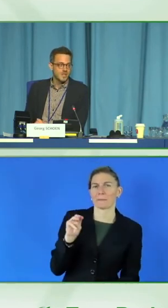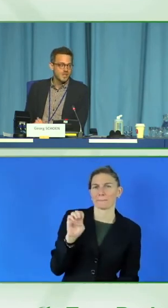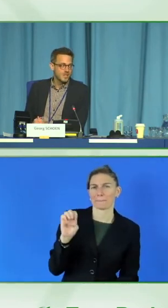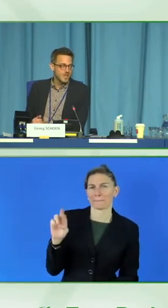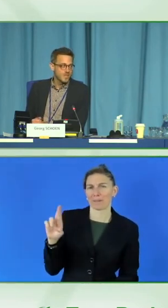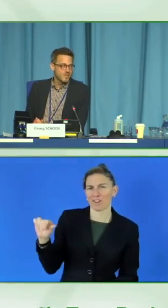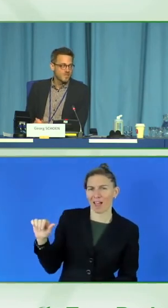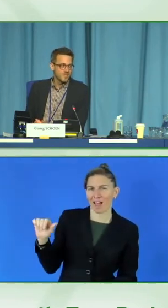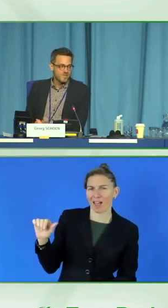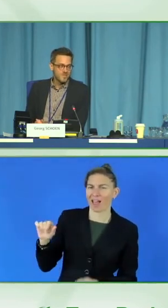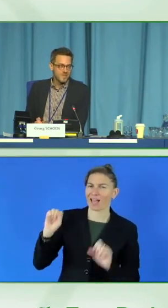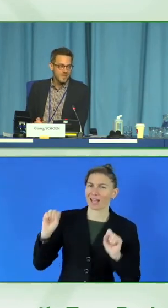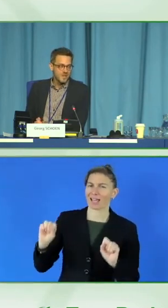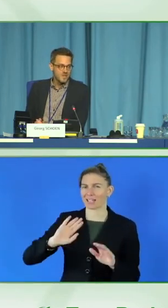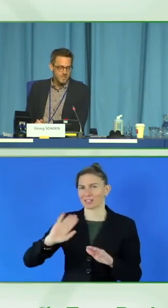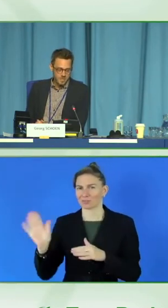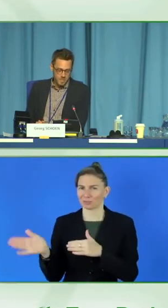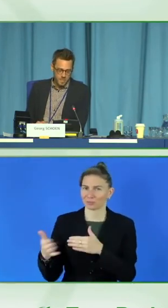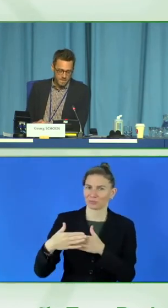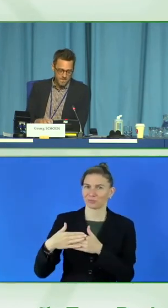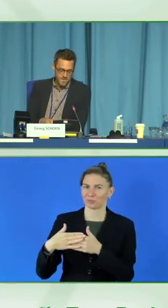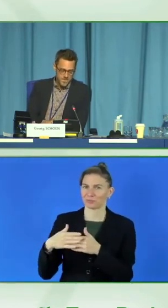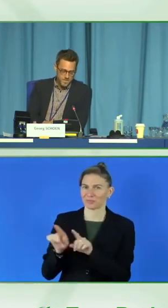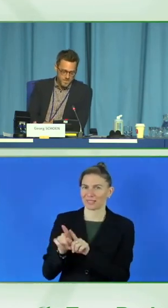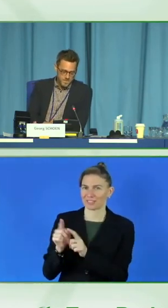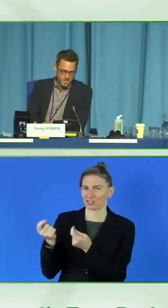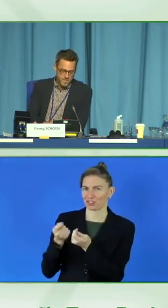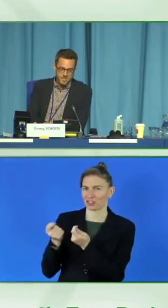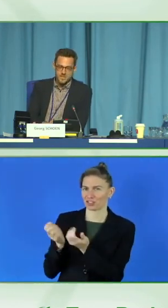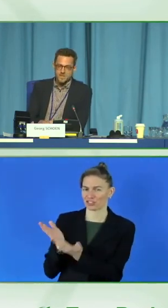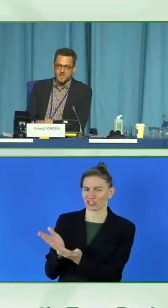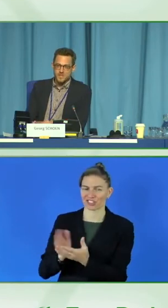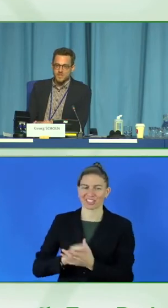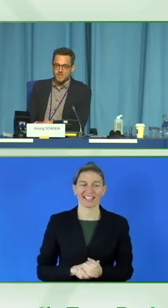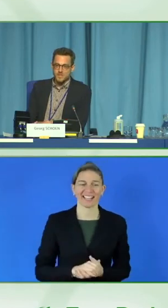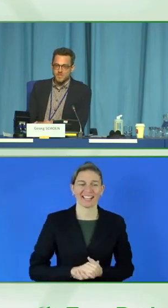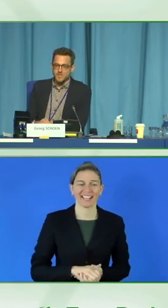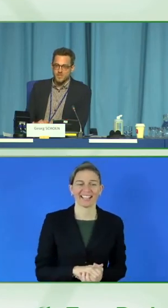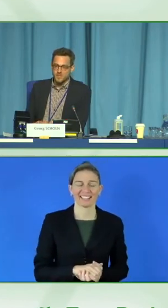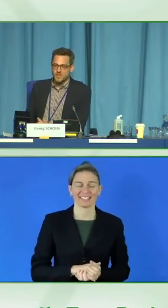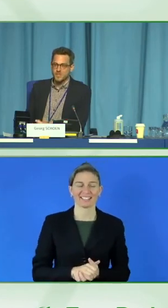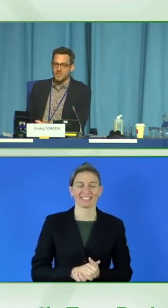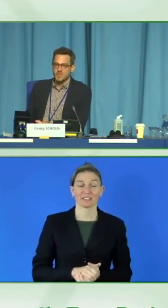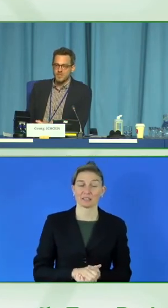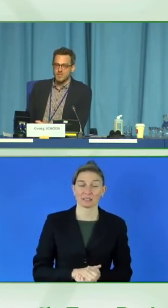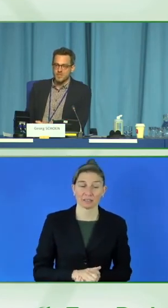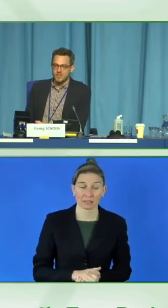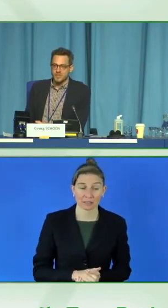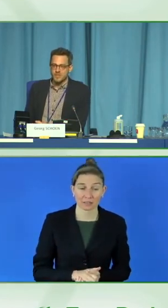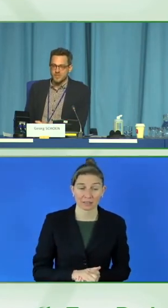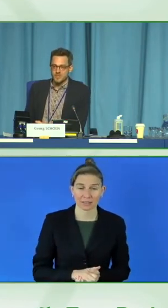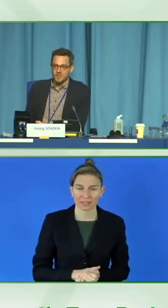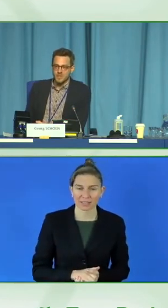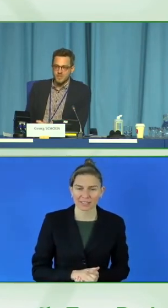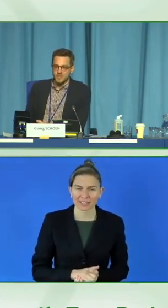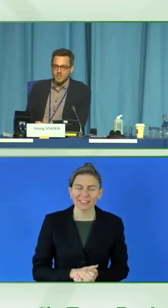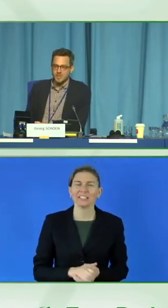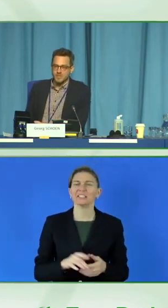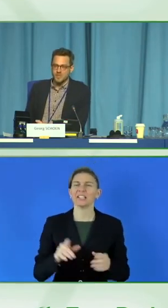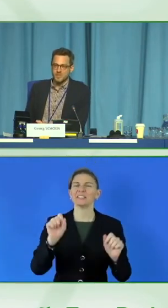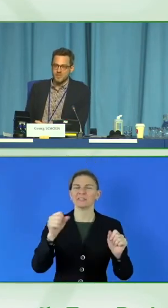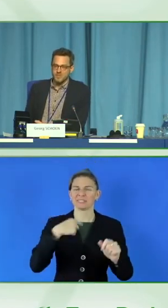the session as the chair. Thank you. I think we have exactly about 3 minutes, George, left.